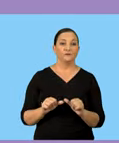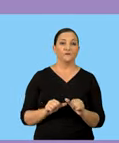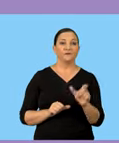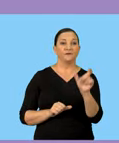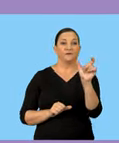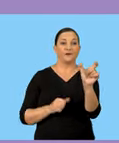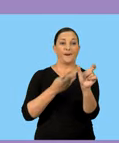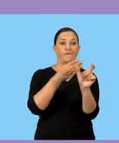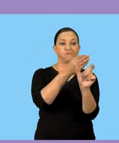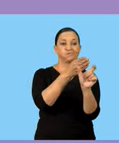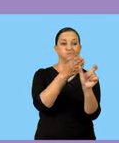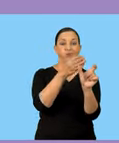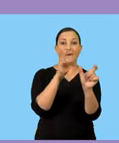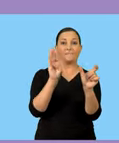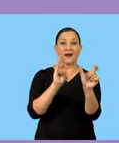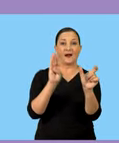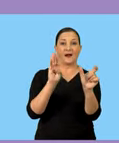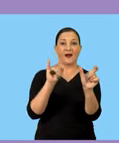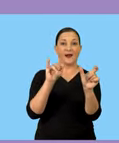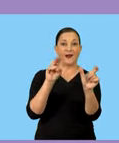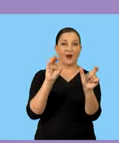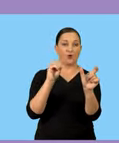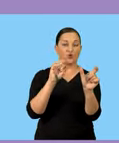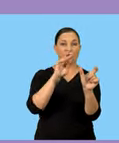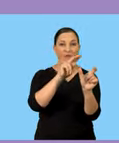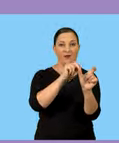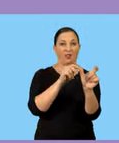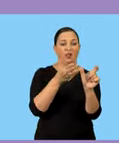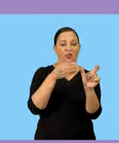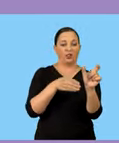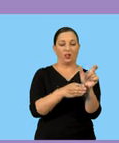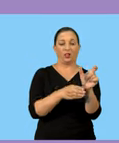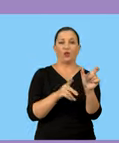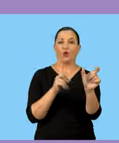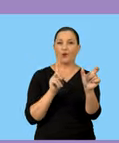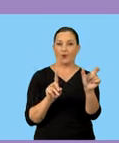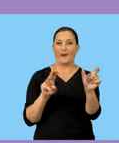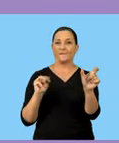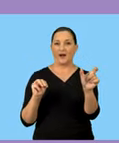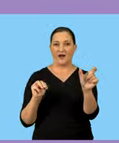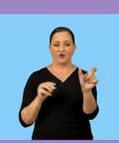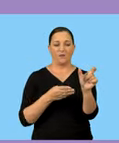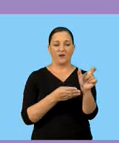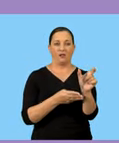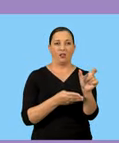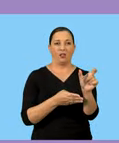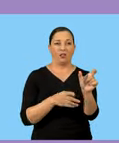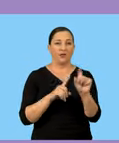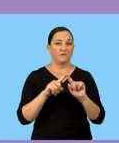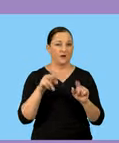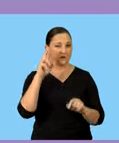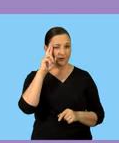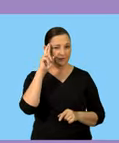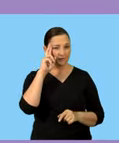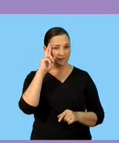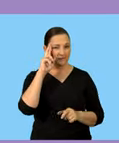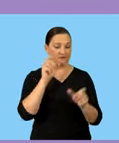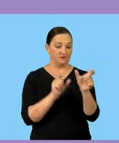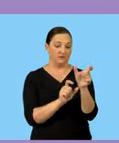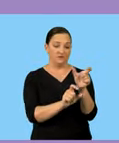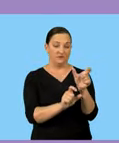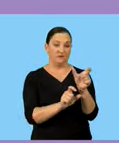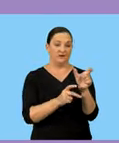a binomial with a non-constant monomial? Now remember, that